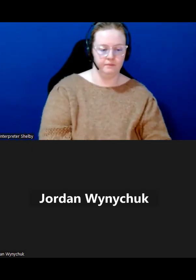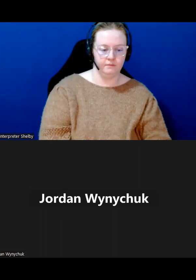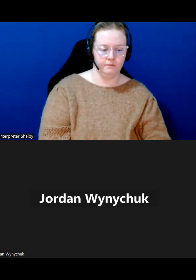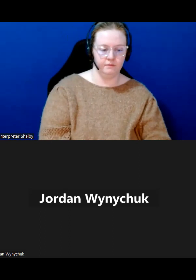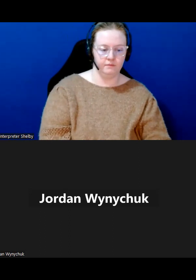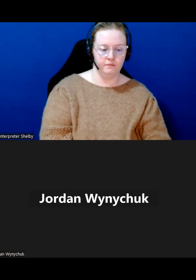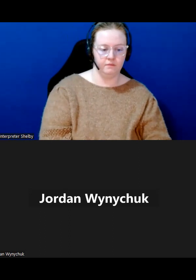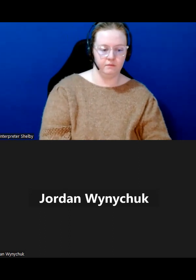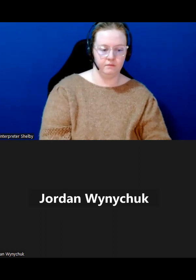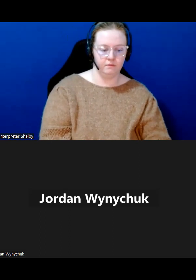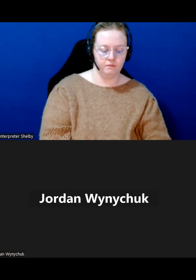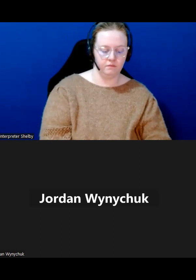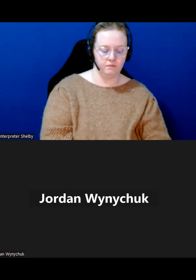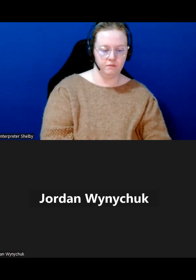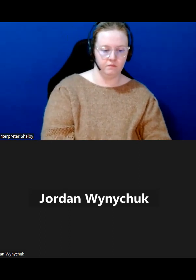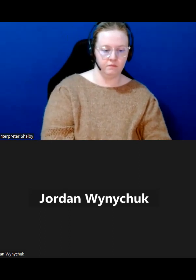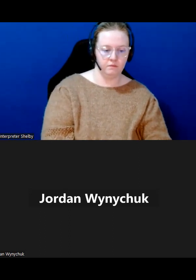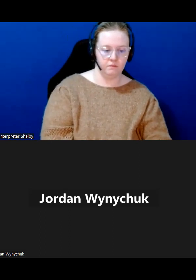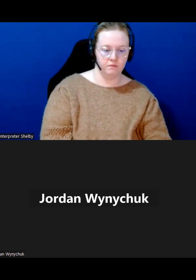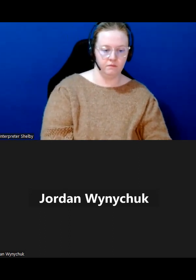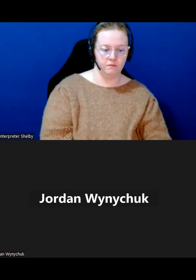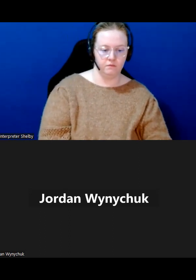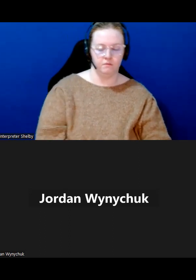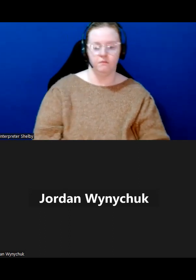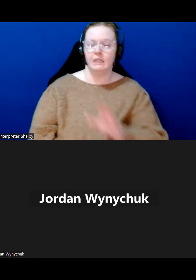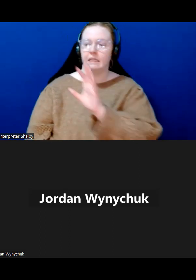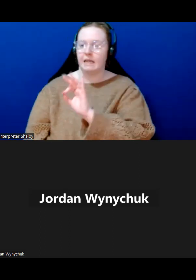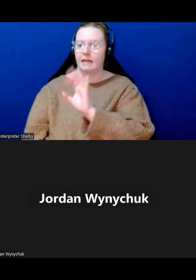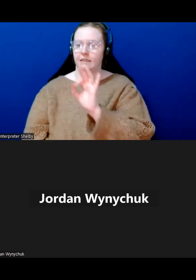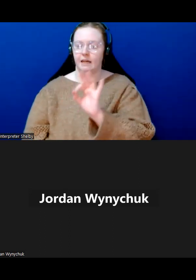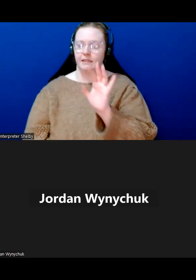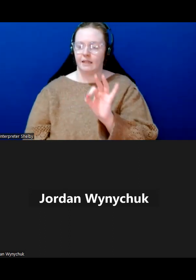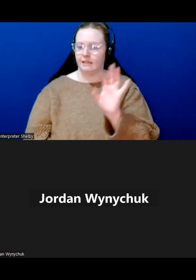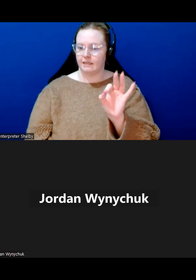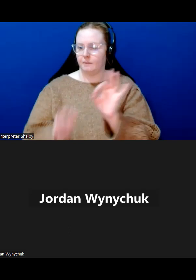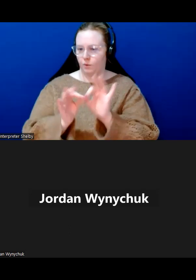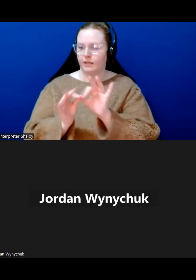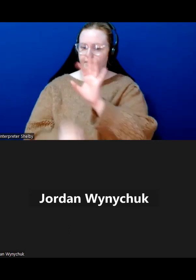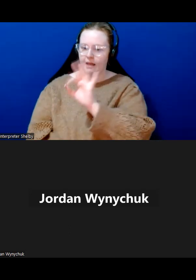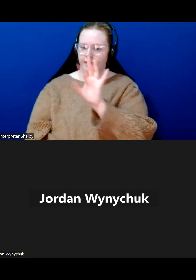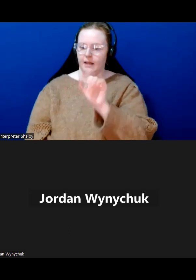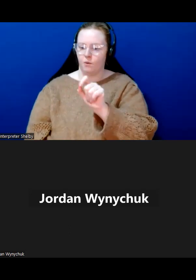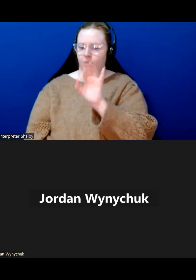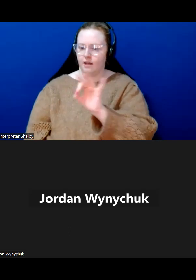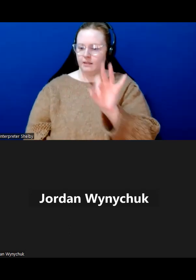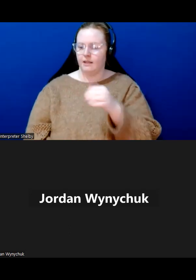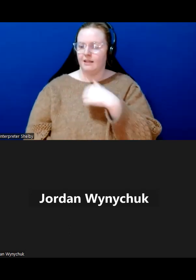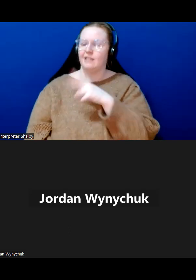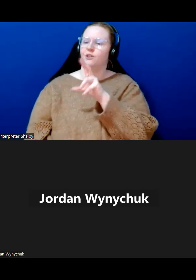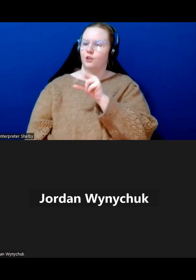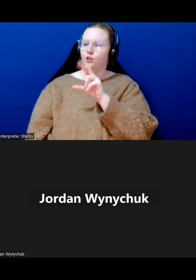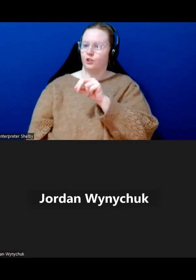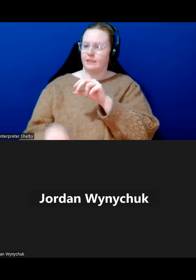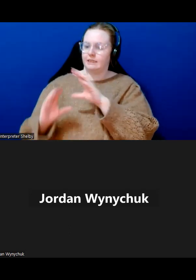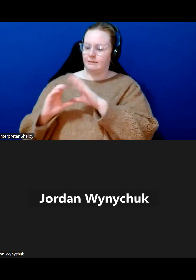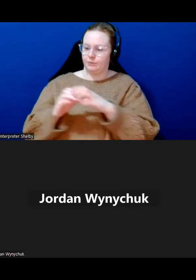the Okay. $99.99 comes with 30 of the kits. So it's enough Yes. for a full class, full group. And if you have a little bit